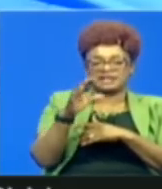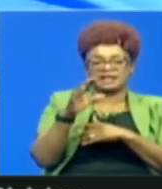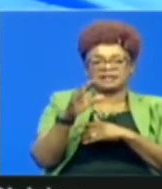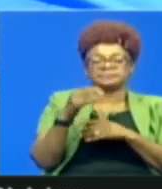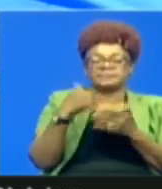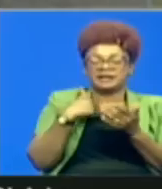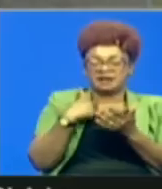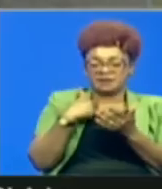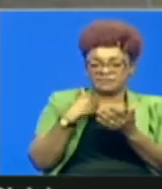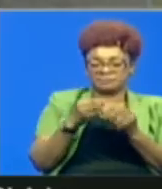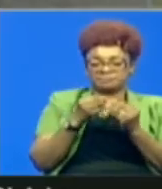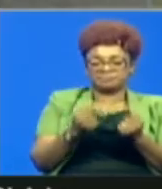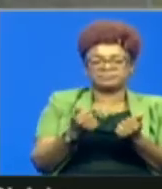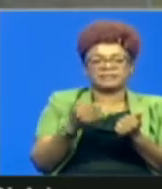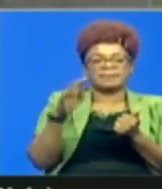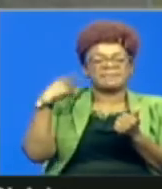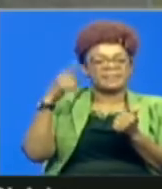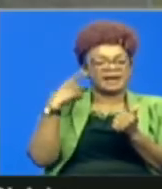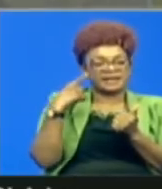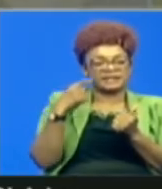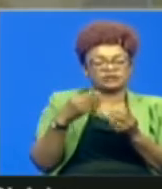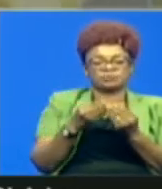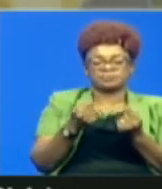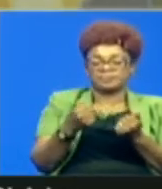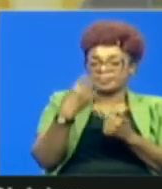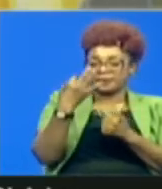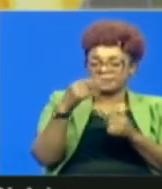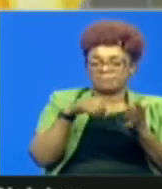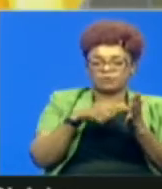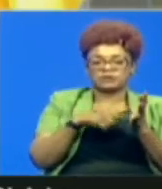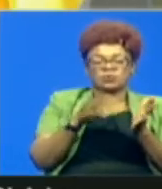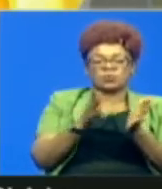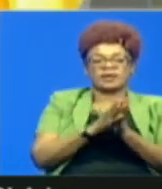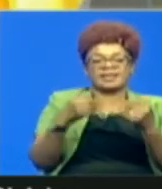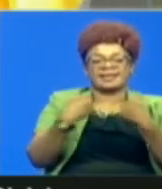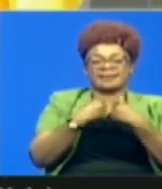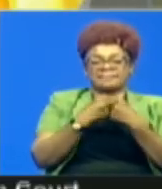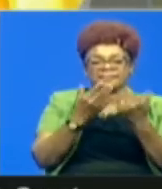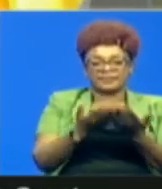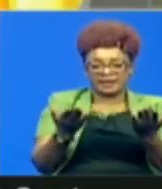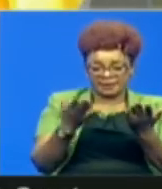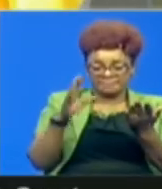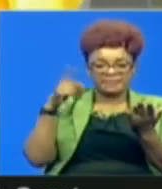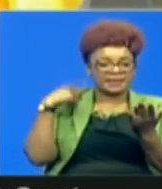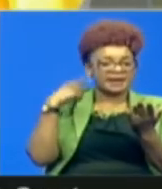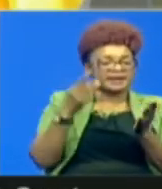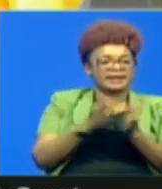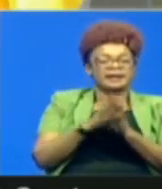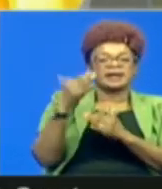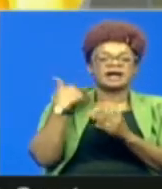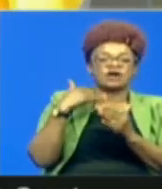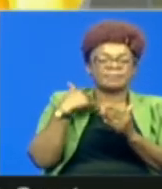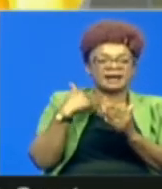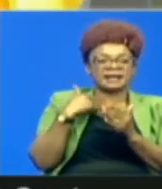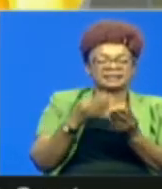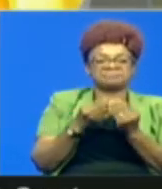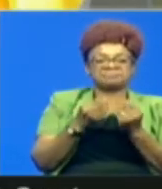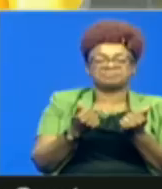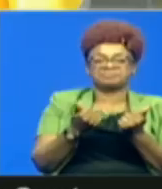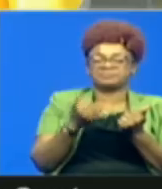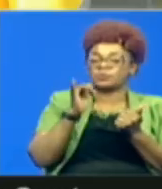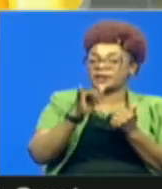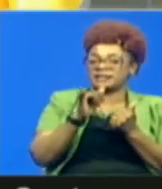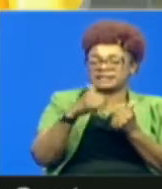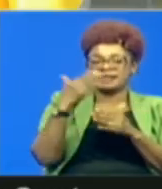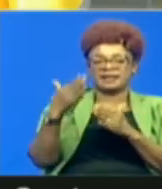the gap on leaders Mathare United to 3 points with a game in hand. Mathare and Kariobangi Sharks' unbeaten runs ended,